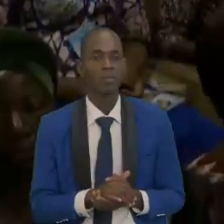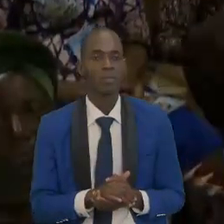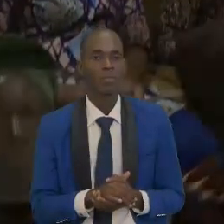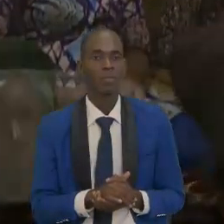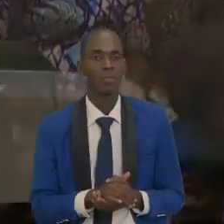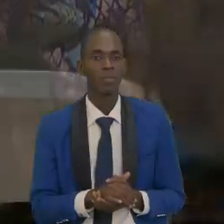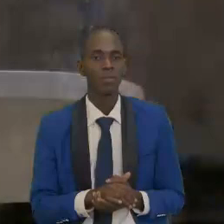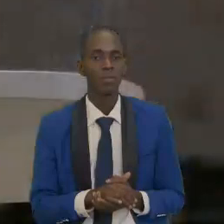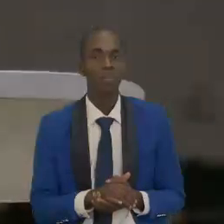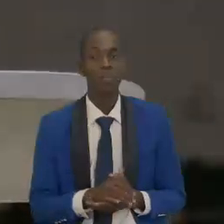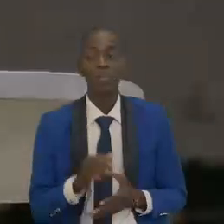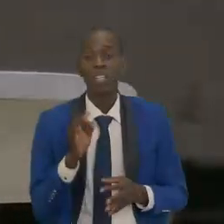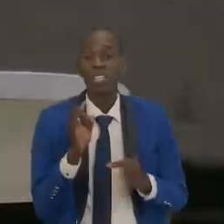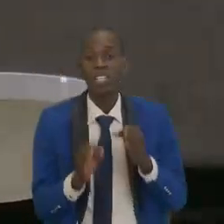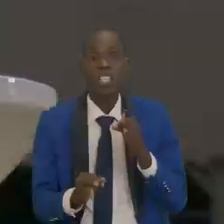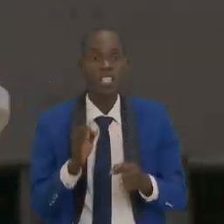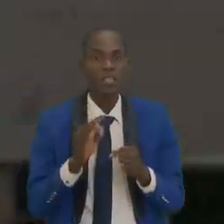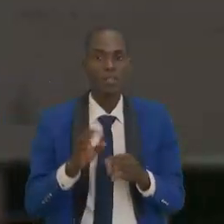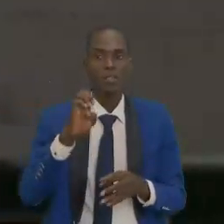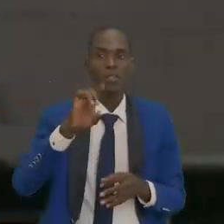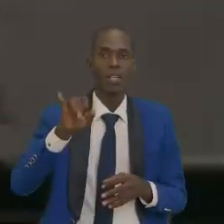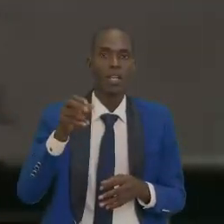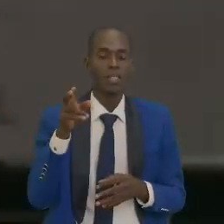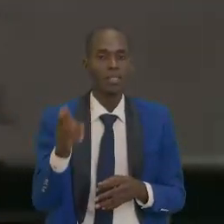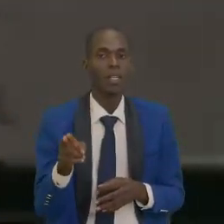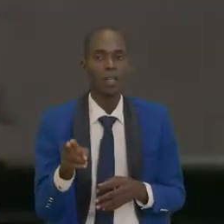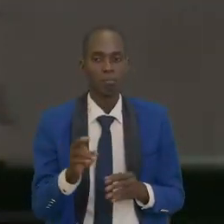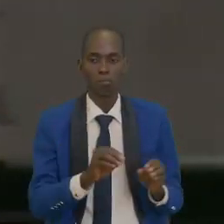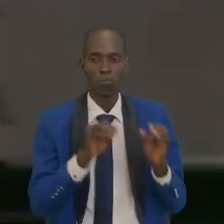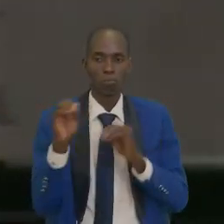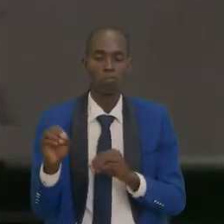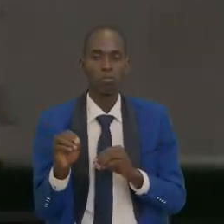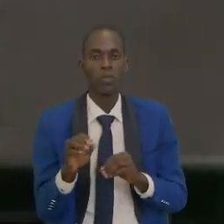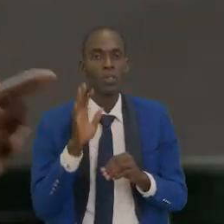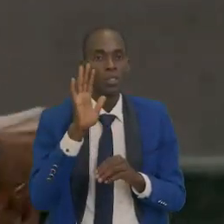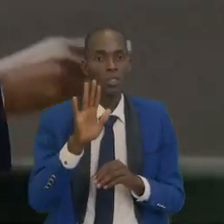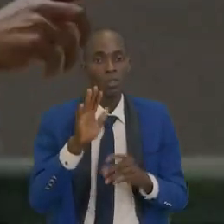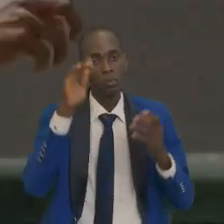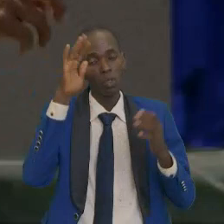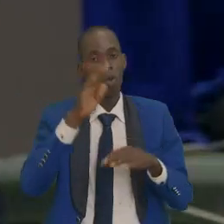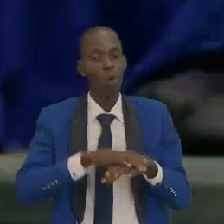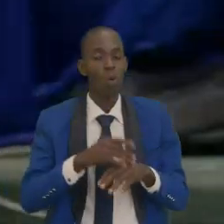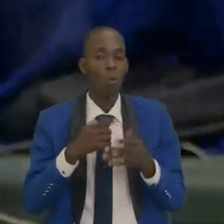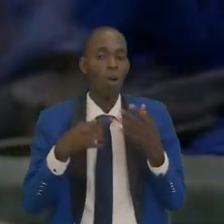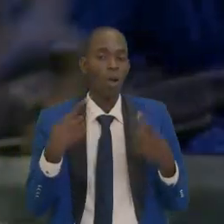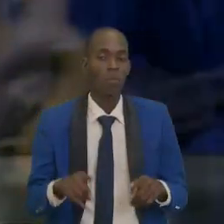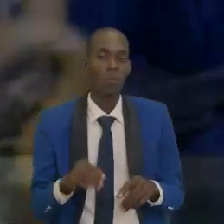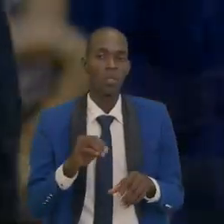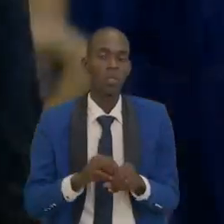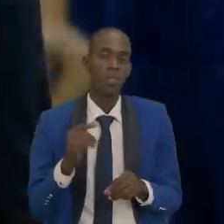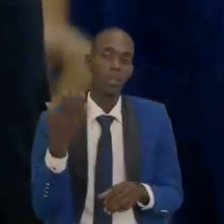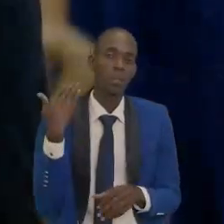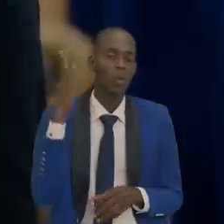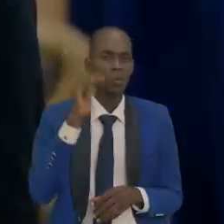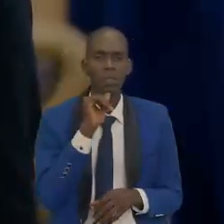if you like the best his expectation of what had happened in the past he will not say Ahab